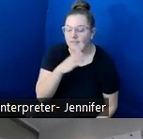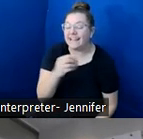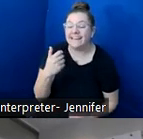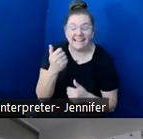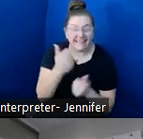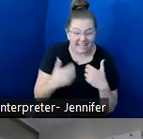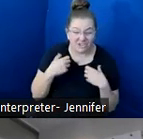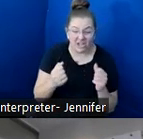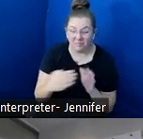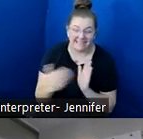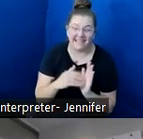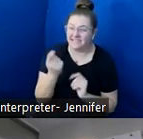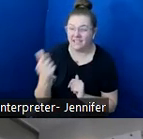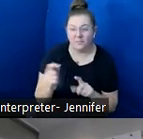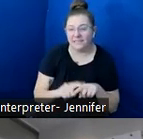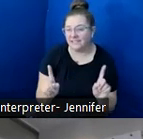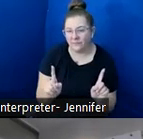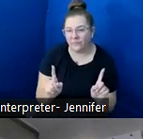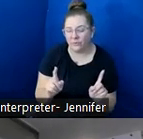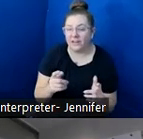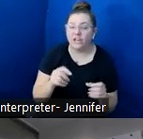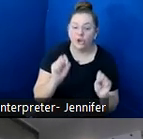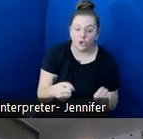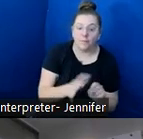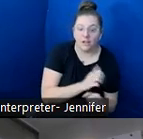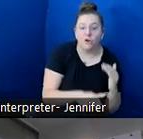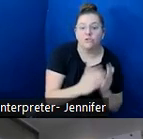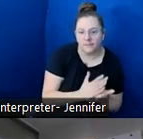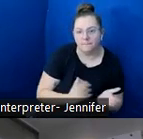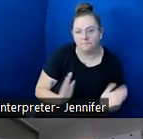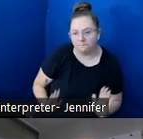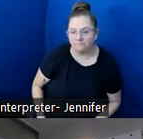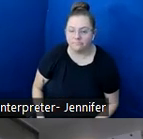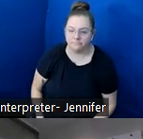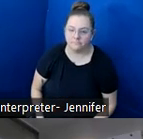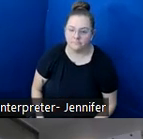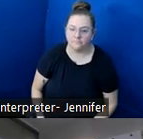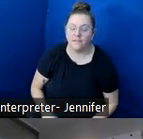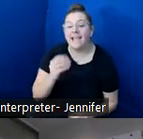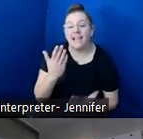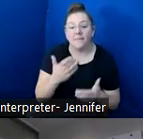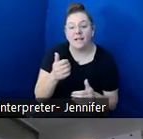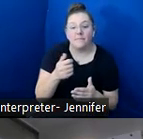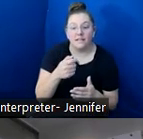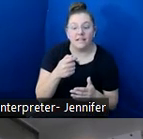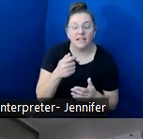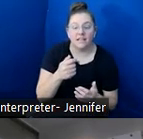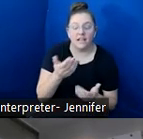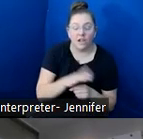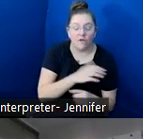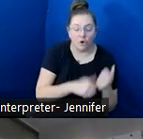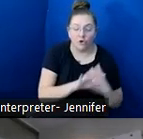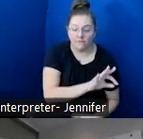little bit different, and it may be covered under some. And it may be covered under fee-for-service as well.